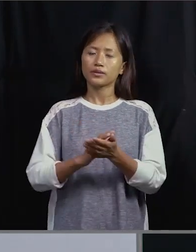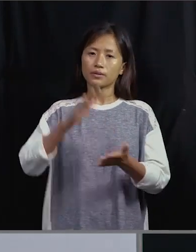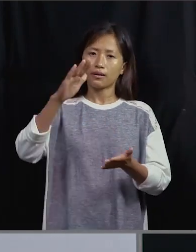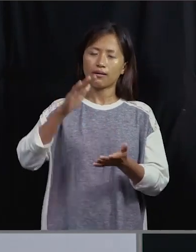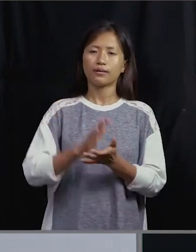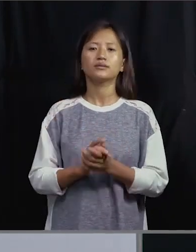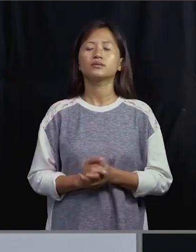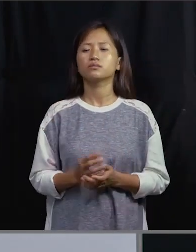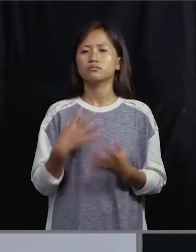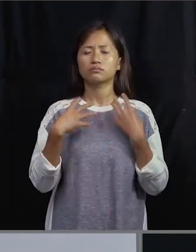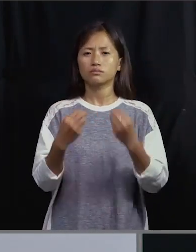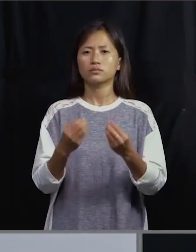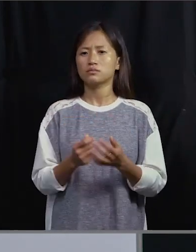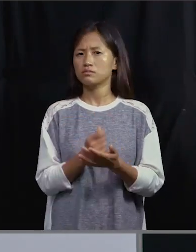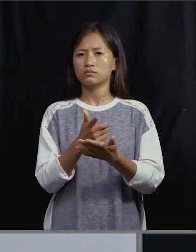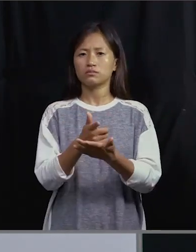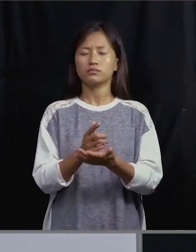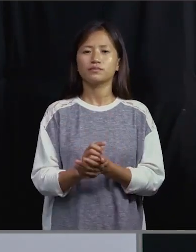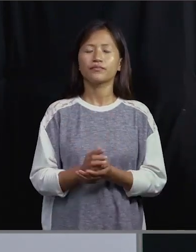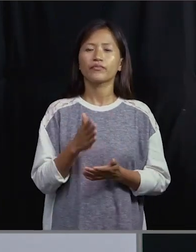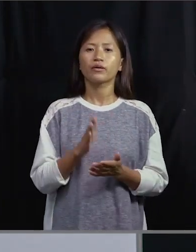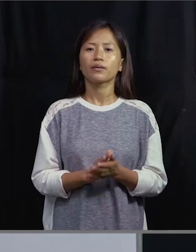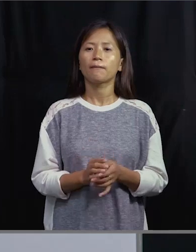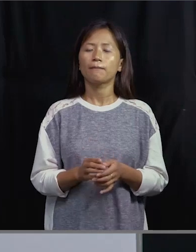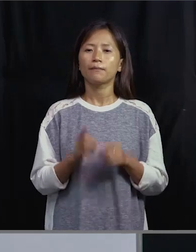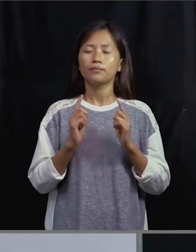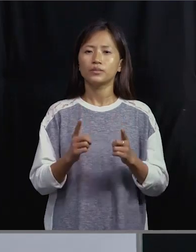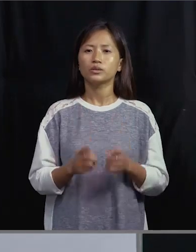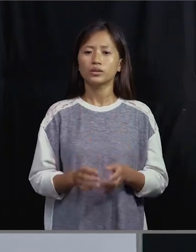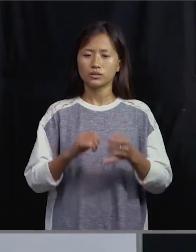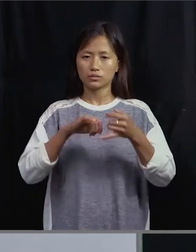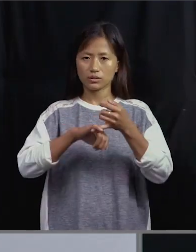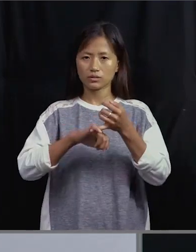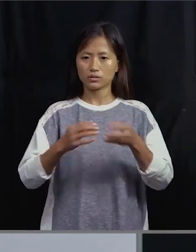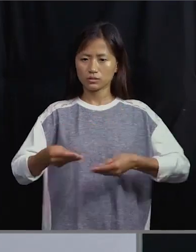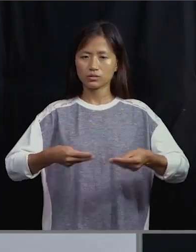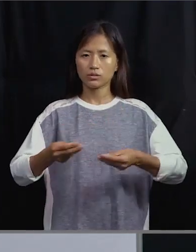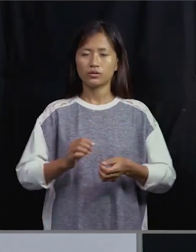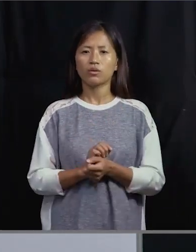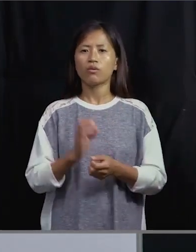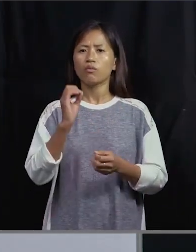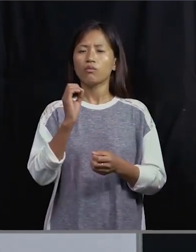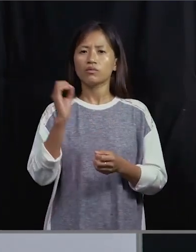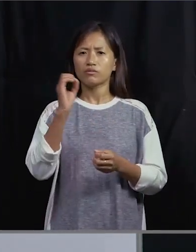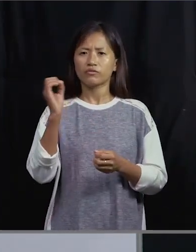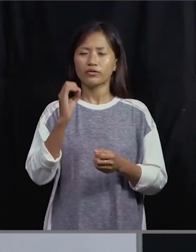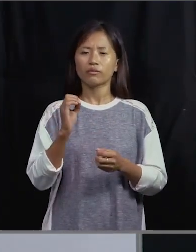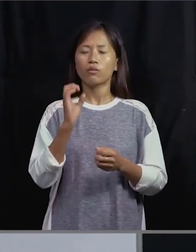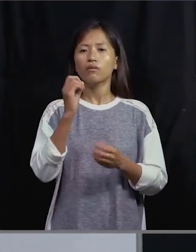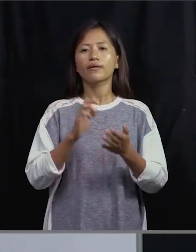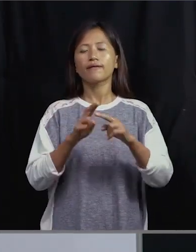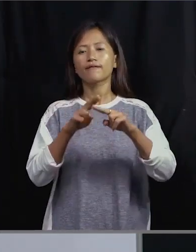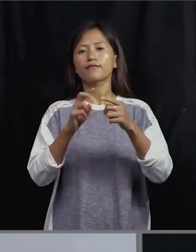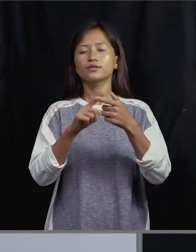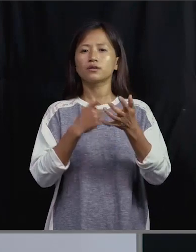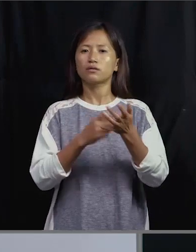we don't want to buy. But when shopping festival comes in, when offers in many forms